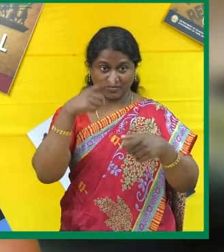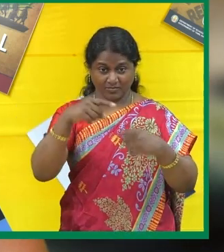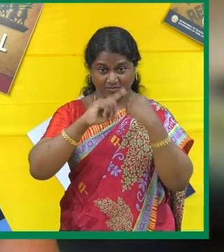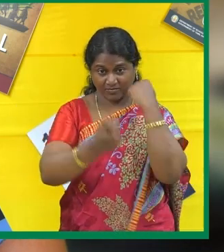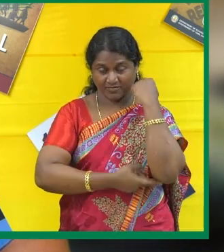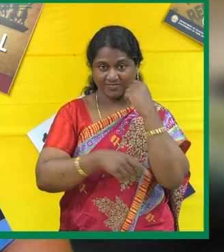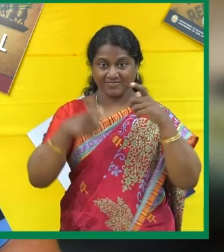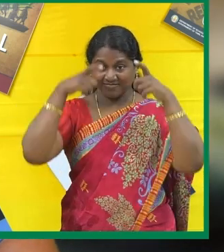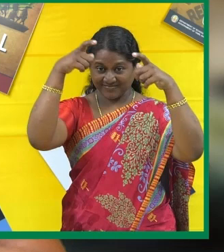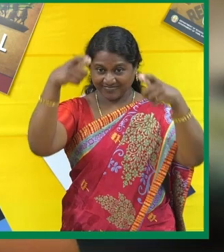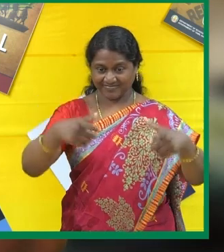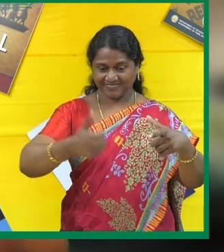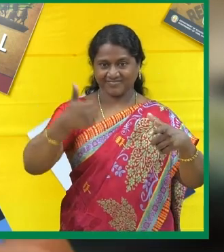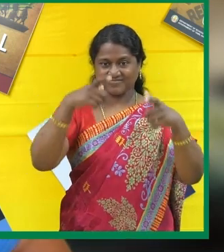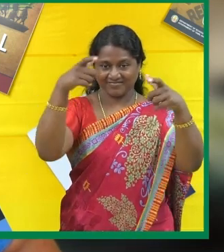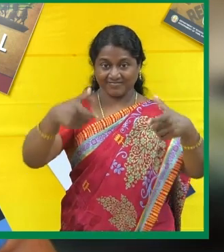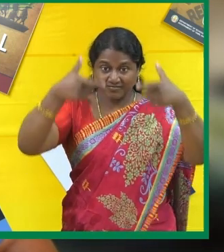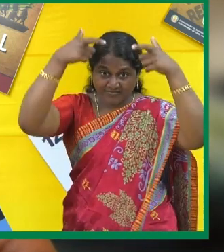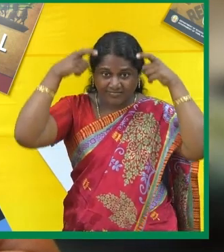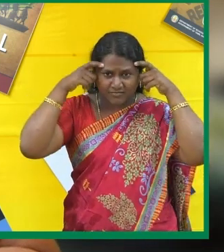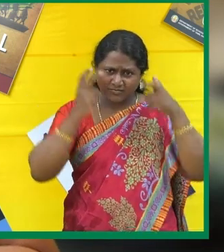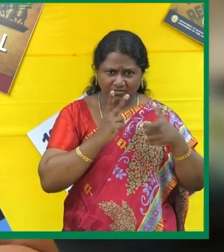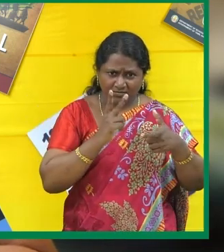greatness. Then you have so many